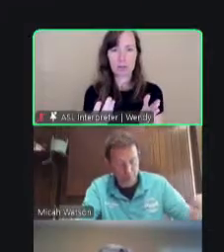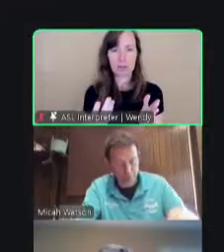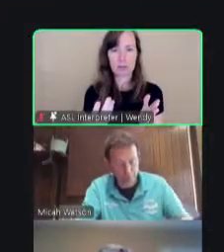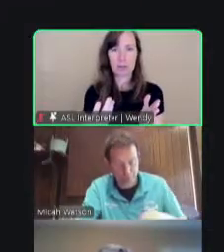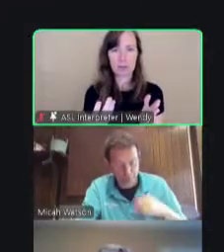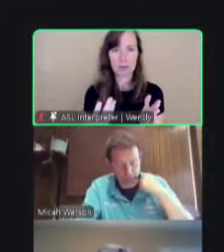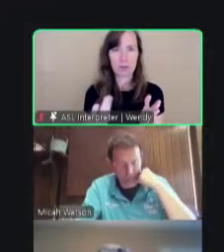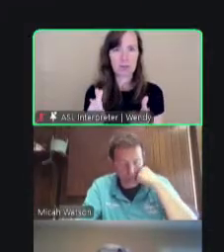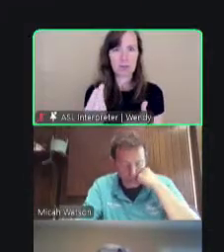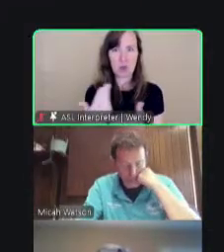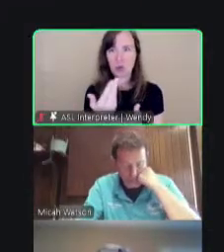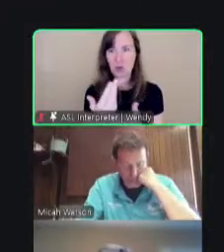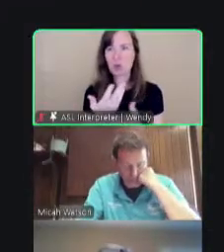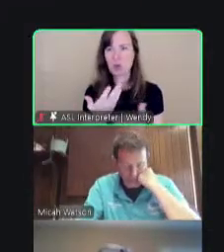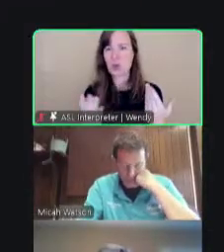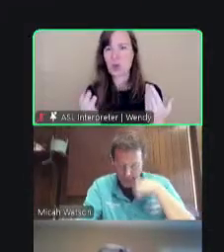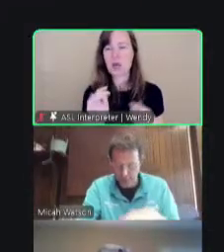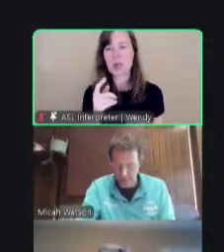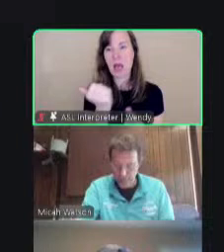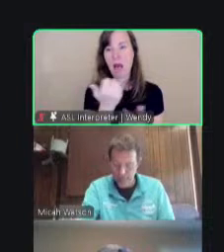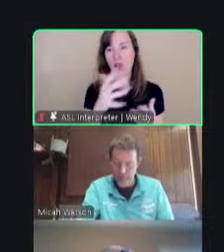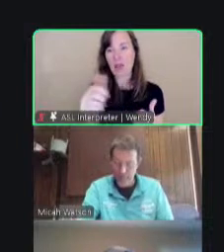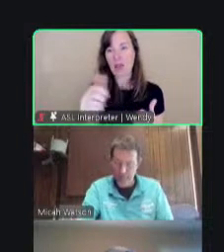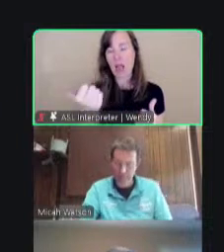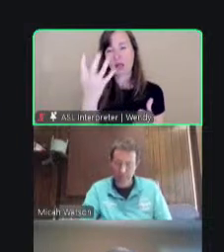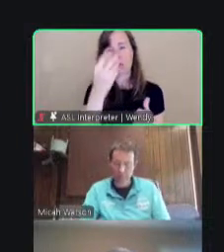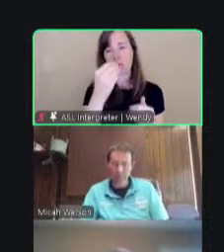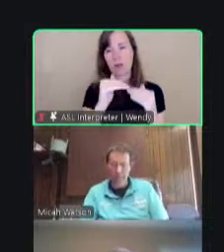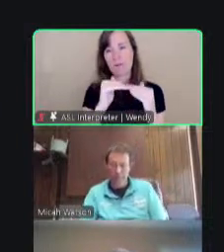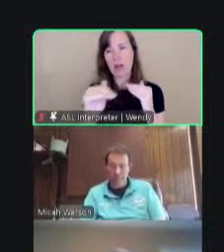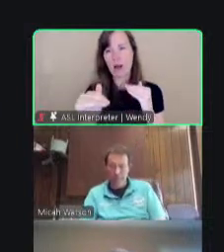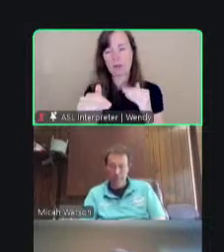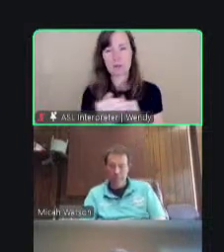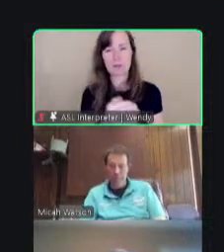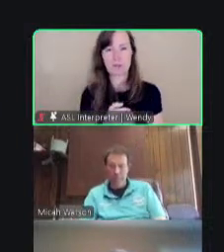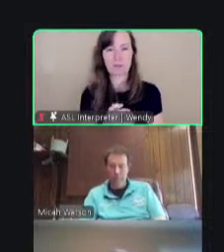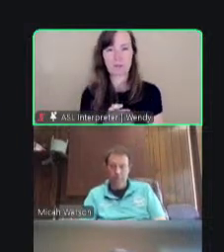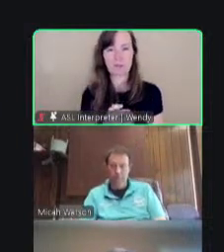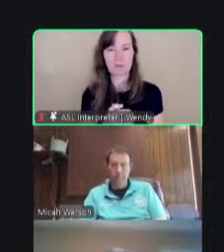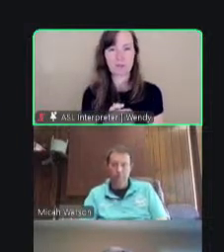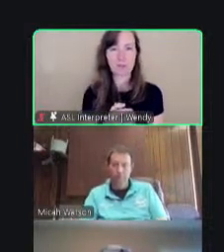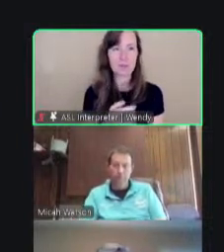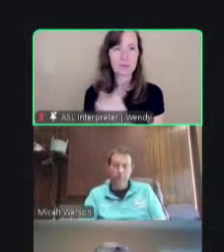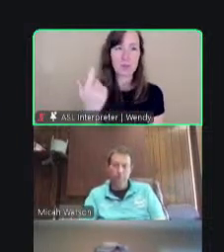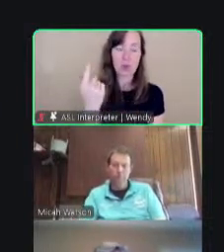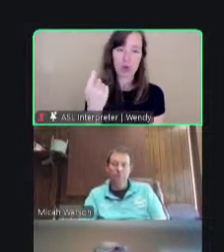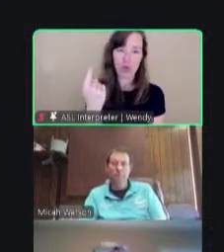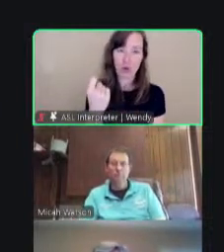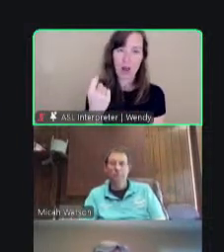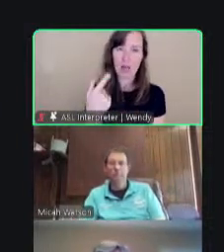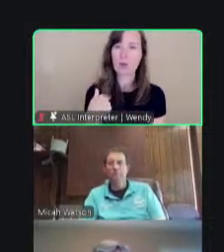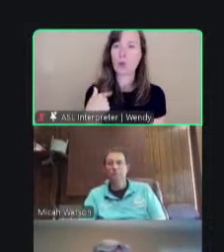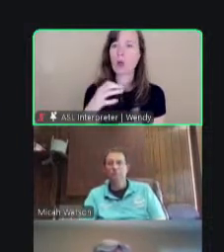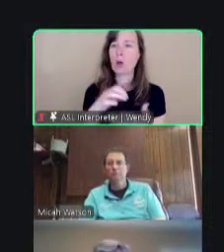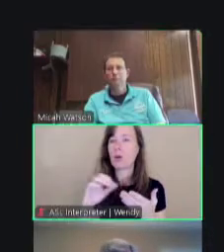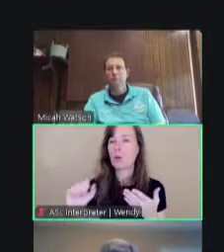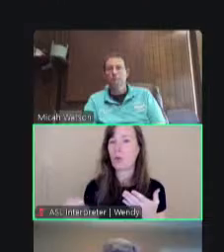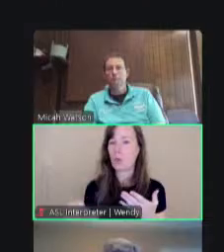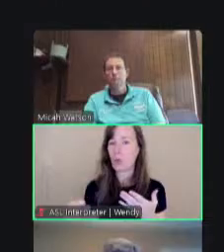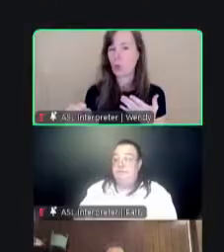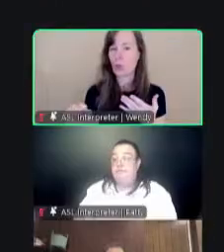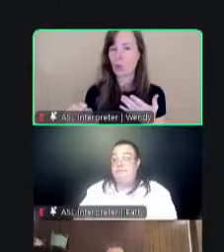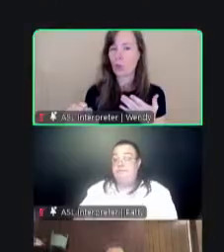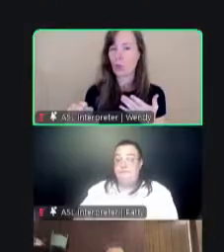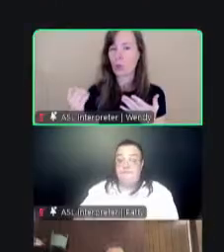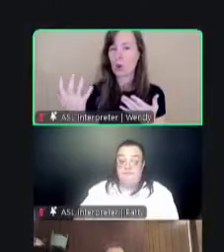new stuff. We've been able to keep everything else flat. I believe the grants we have taken out until we realize